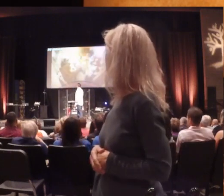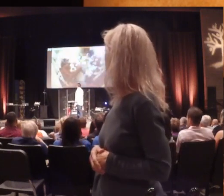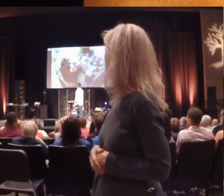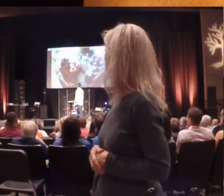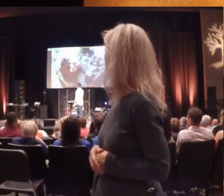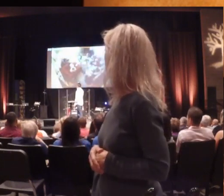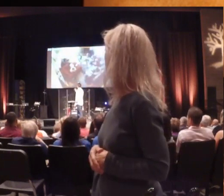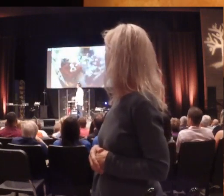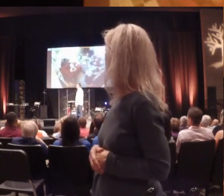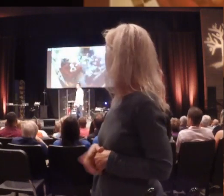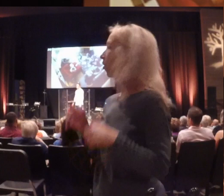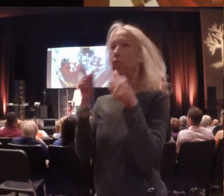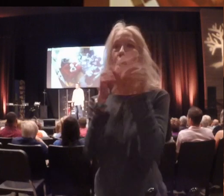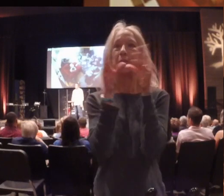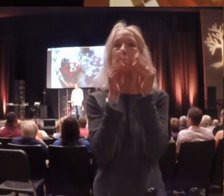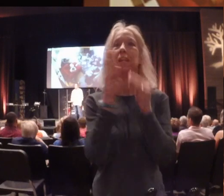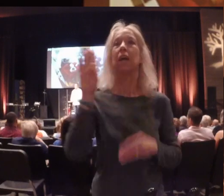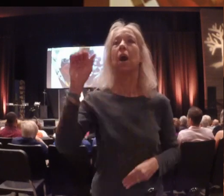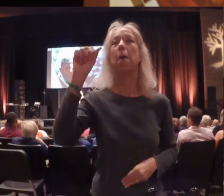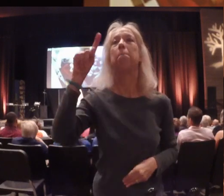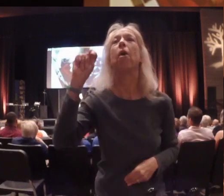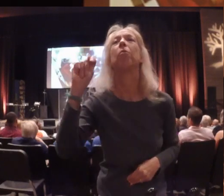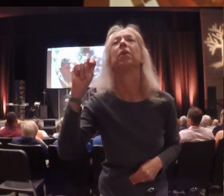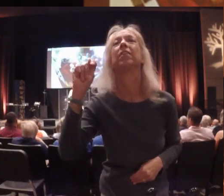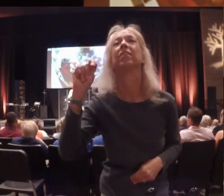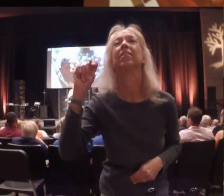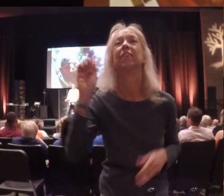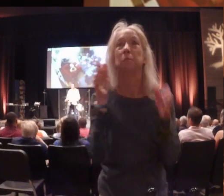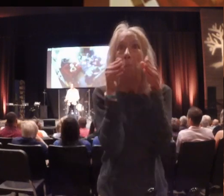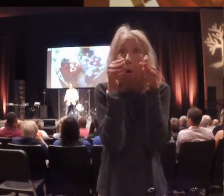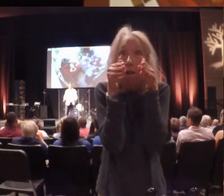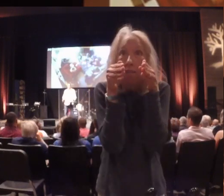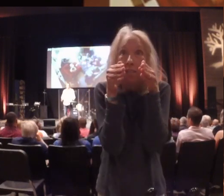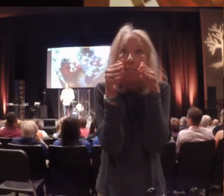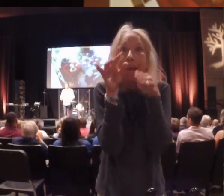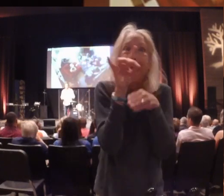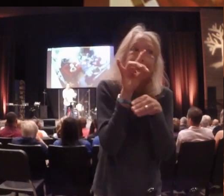screen. There it is, in their apartment. 8 to 9 people.